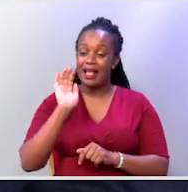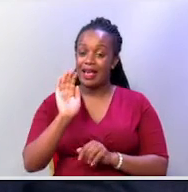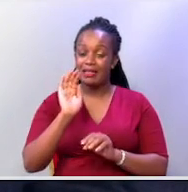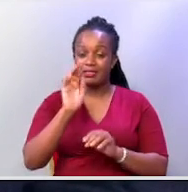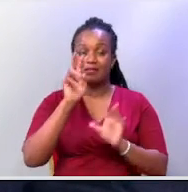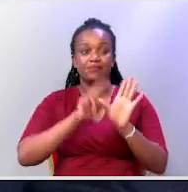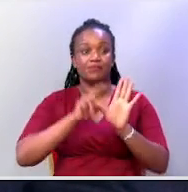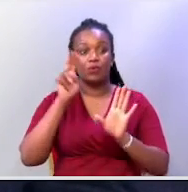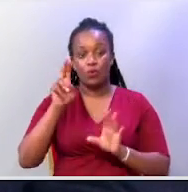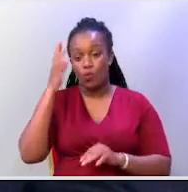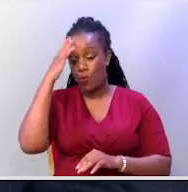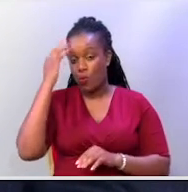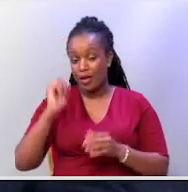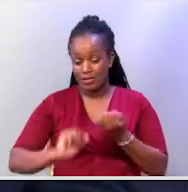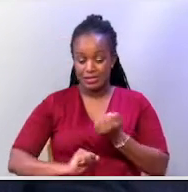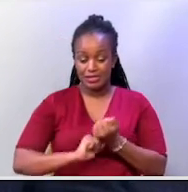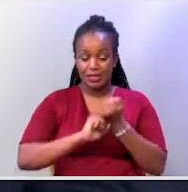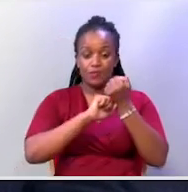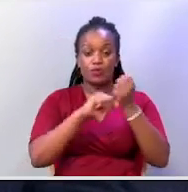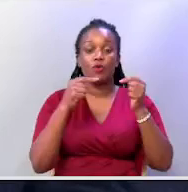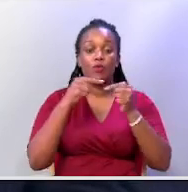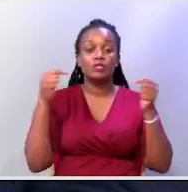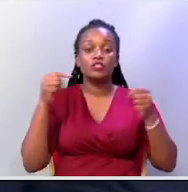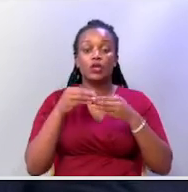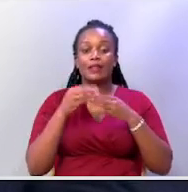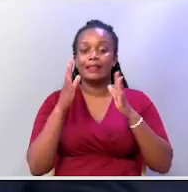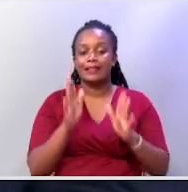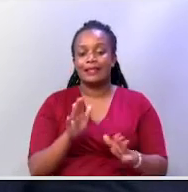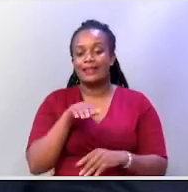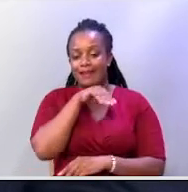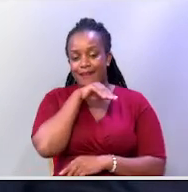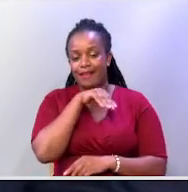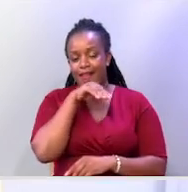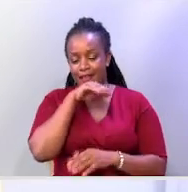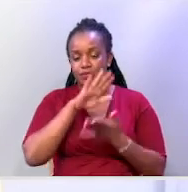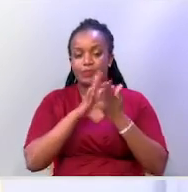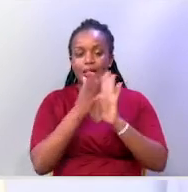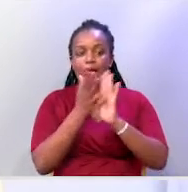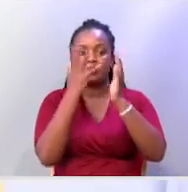his support to opposition leader Raila Odinga's bid for the presidency.